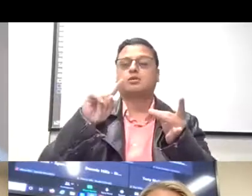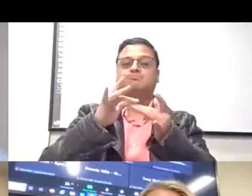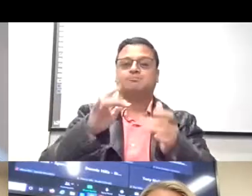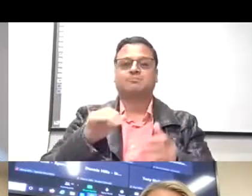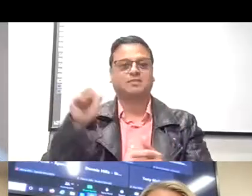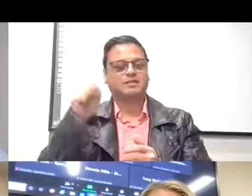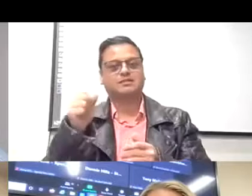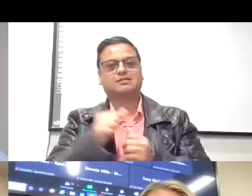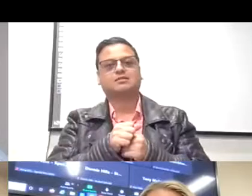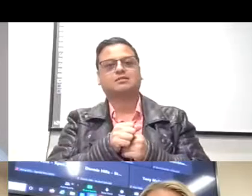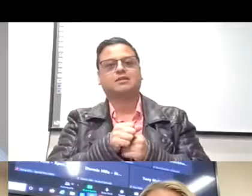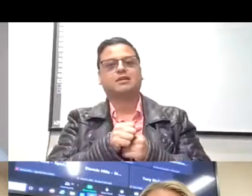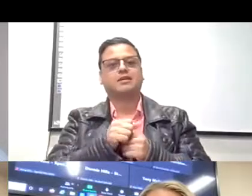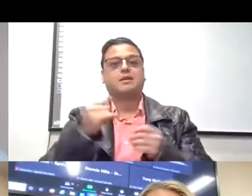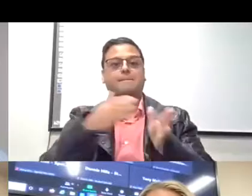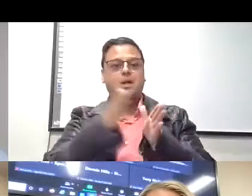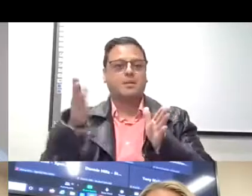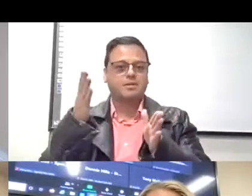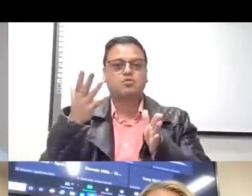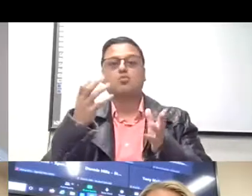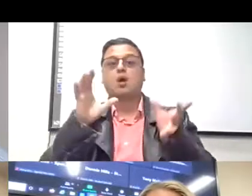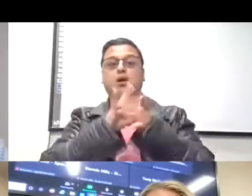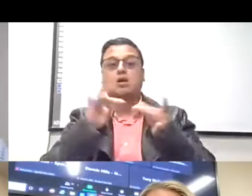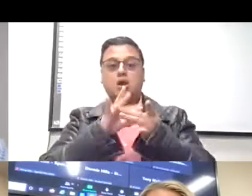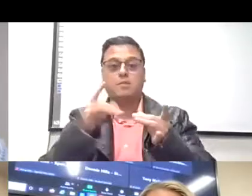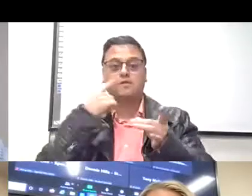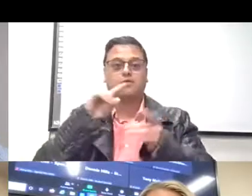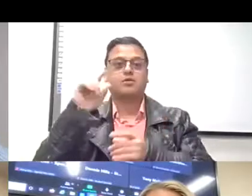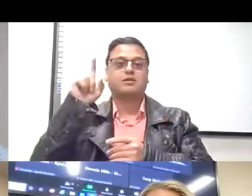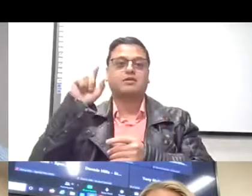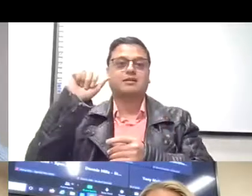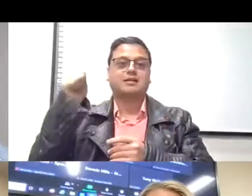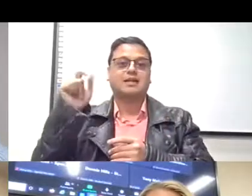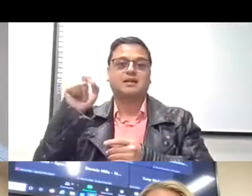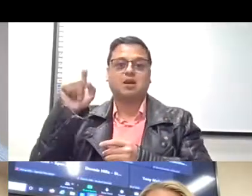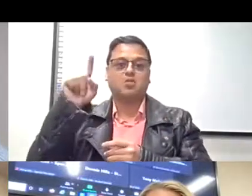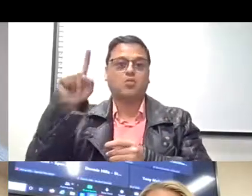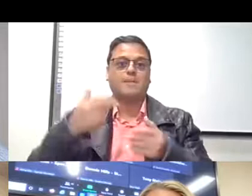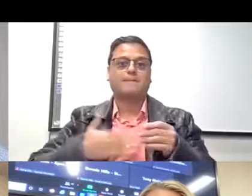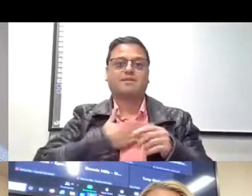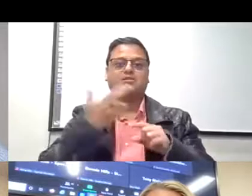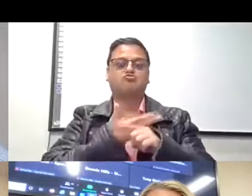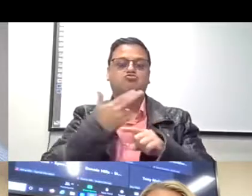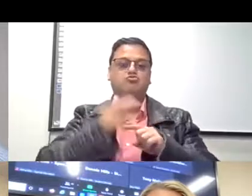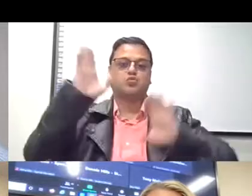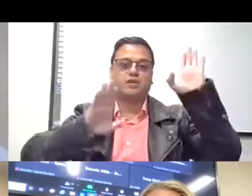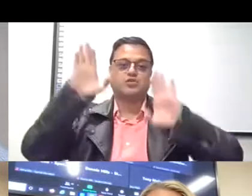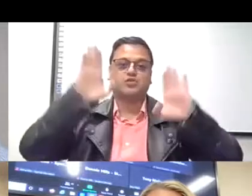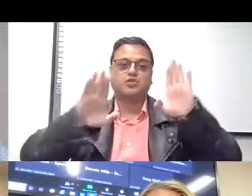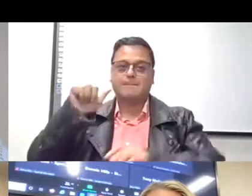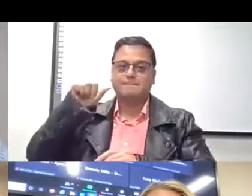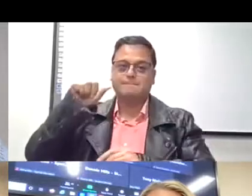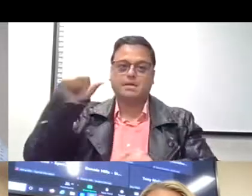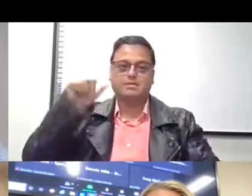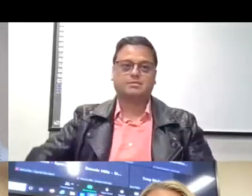Any member of the public that would like to make a comment on the agenda item 10.1, please use the raise your hand functionality within Zoom